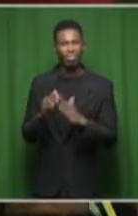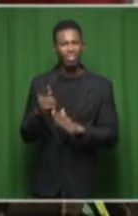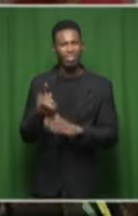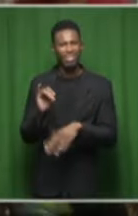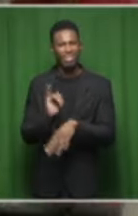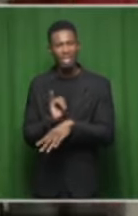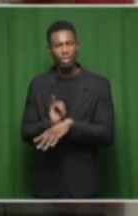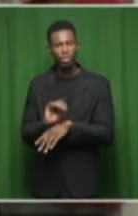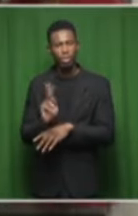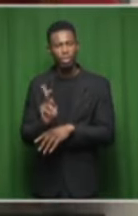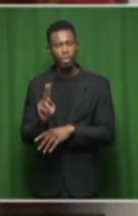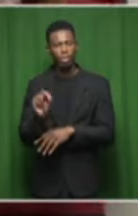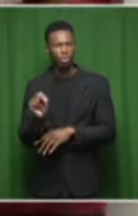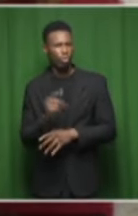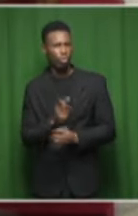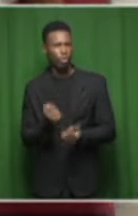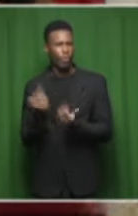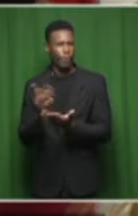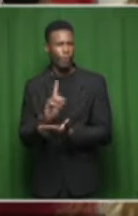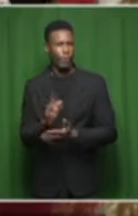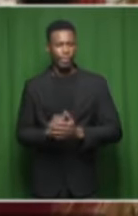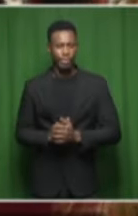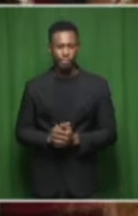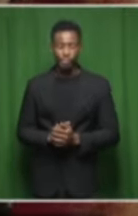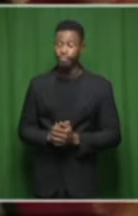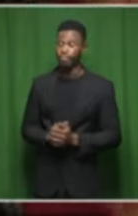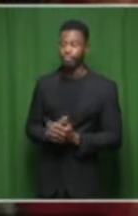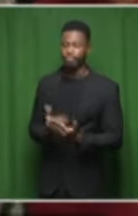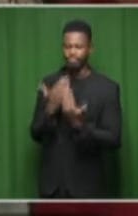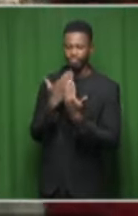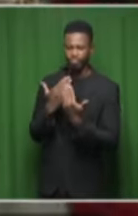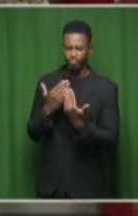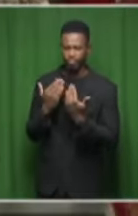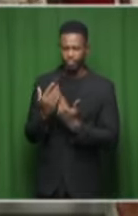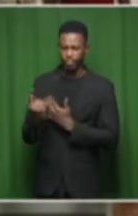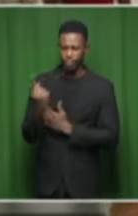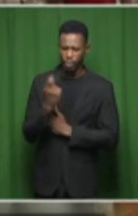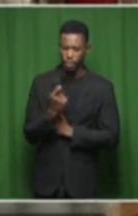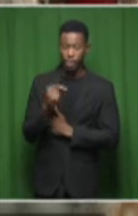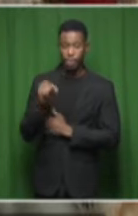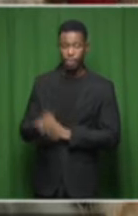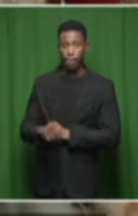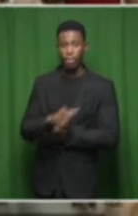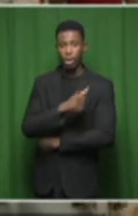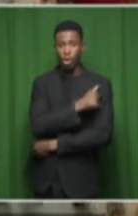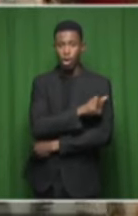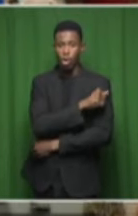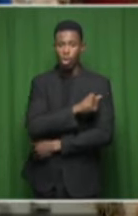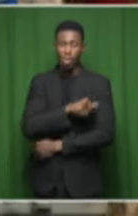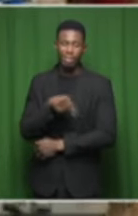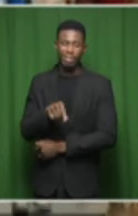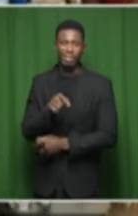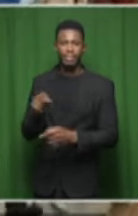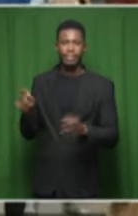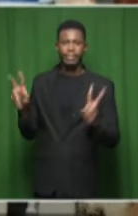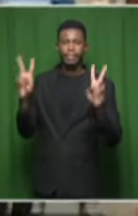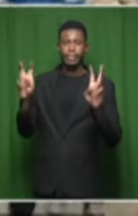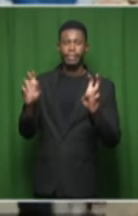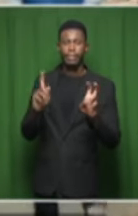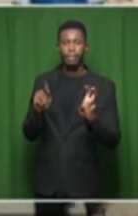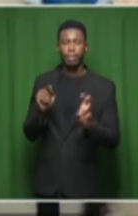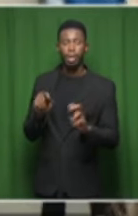and Ntuzuma. No, thank you for the question. The hospital is classified as